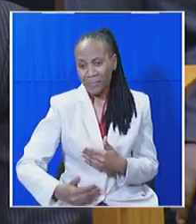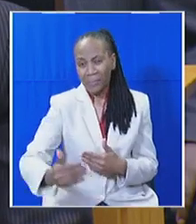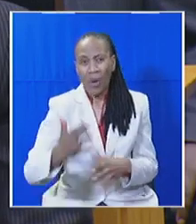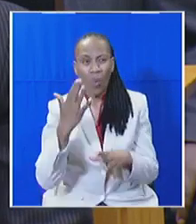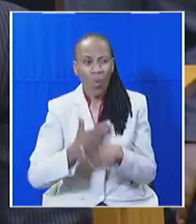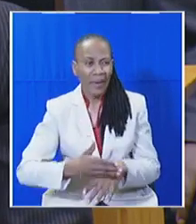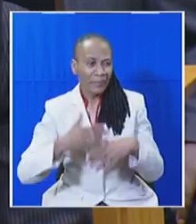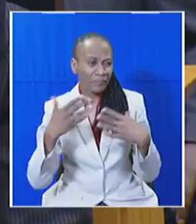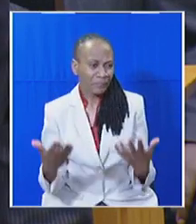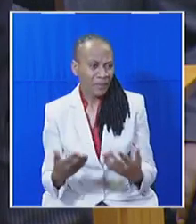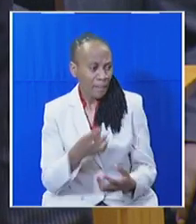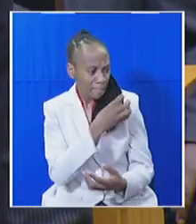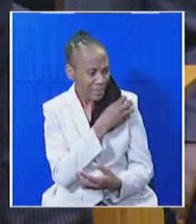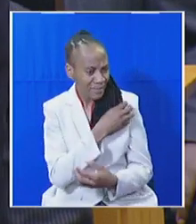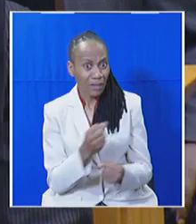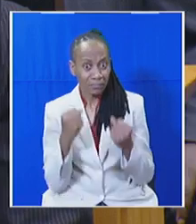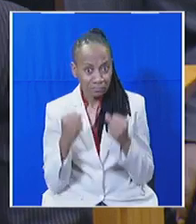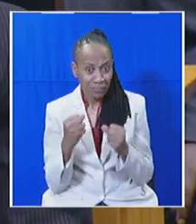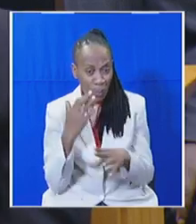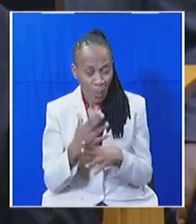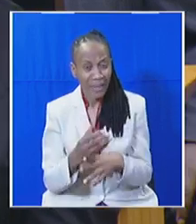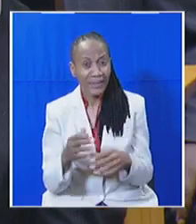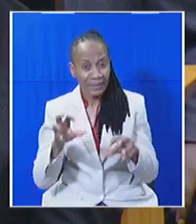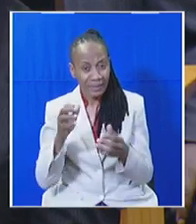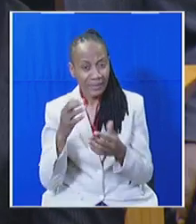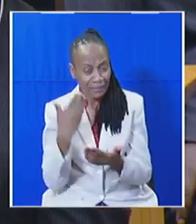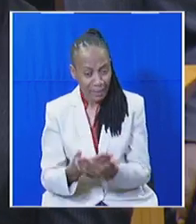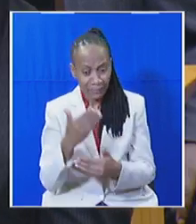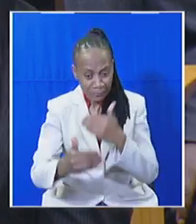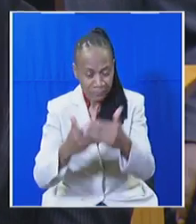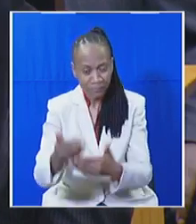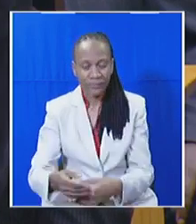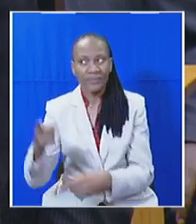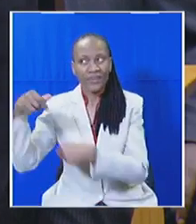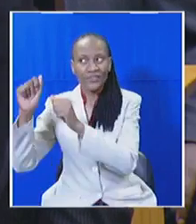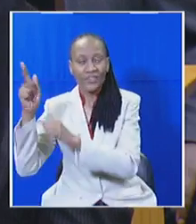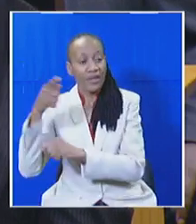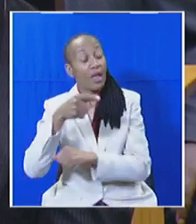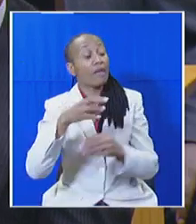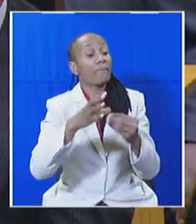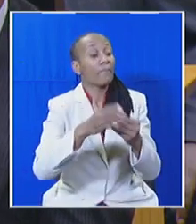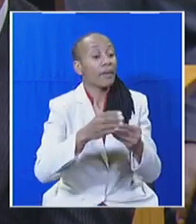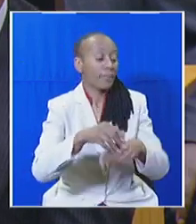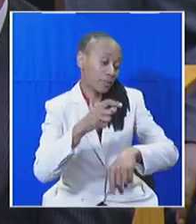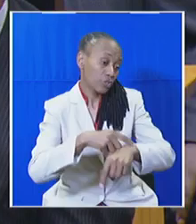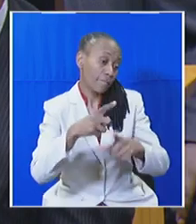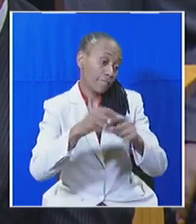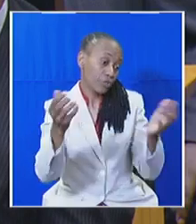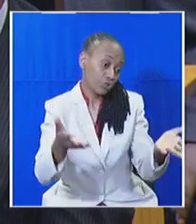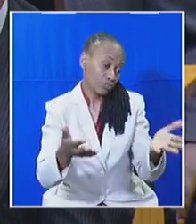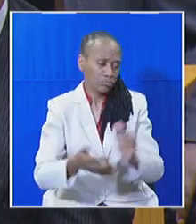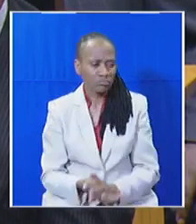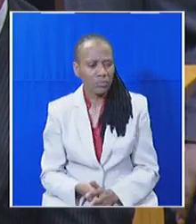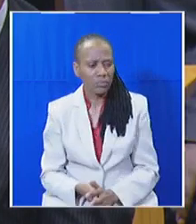he fit to keep his job as Minister of Honorable Economic Development? Maimane, your time has while there's expired no for your economic question. development? My question